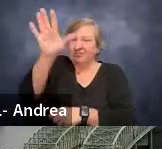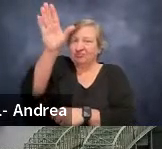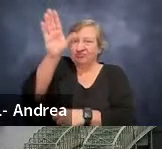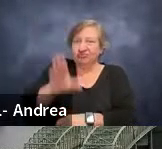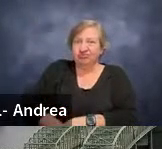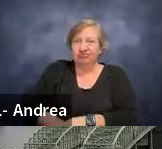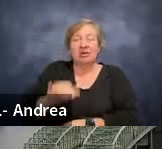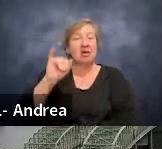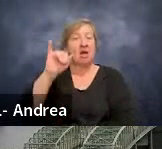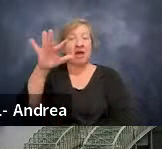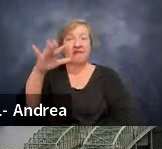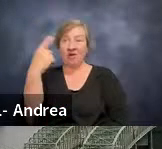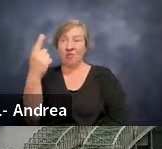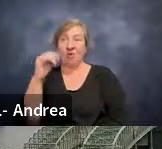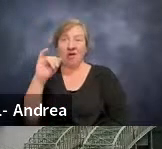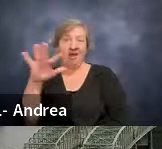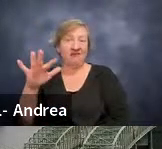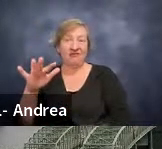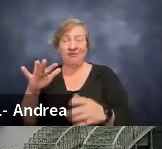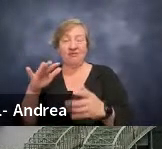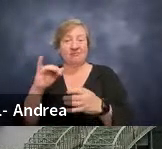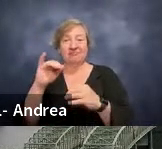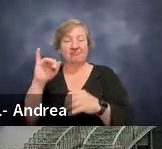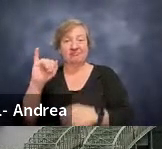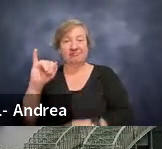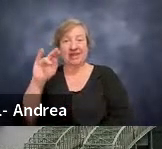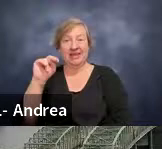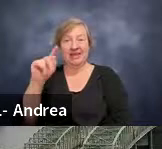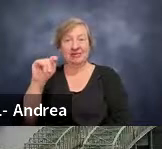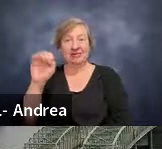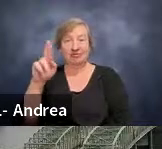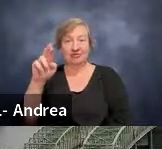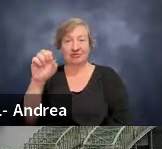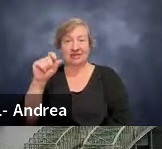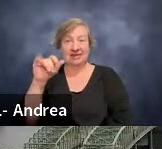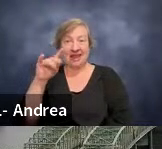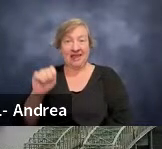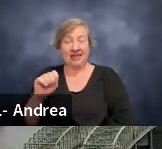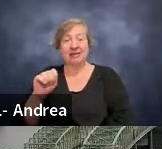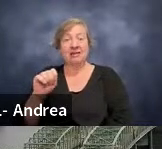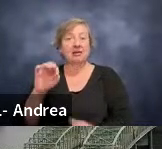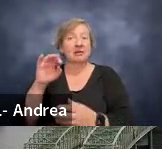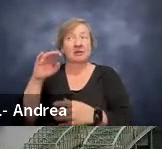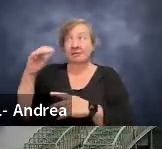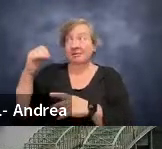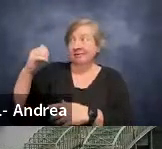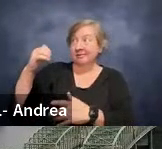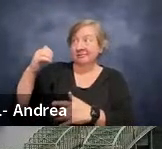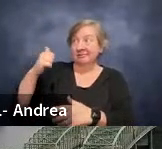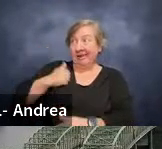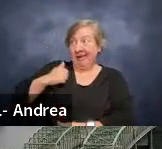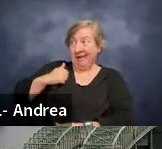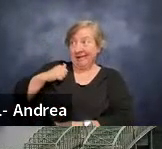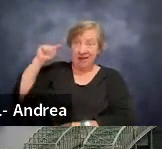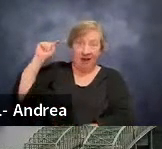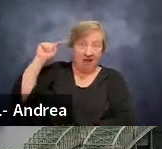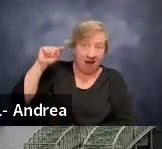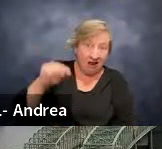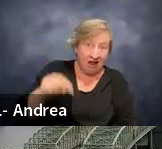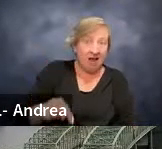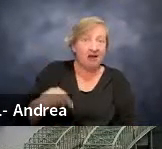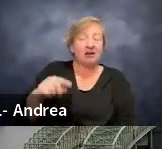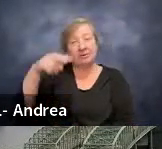the only interstate that connects Mexico to Canada, and it services all of